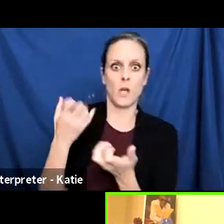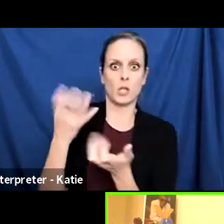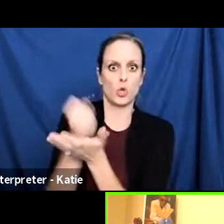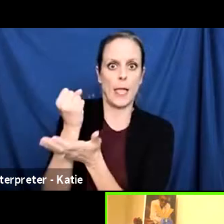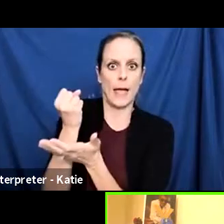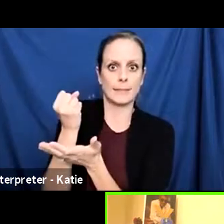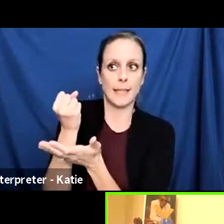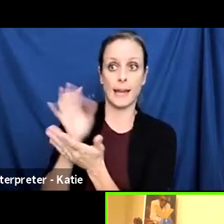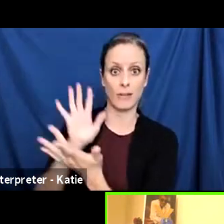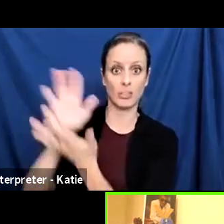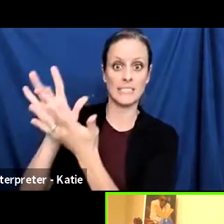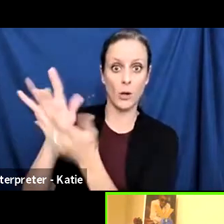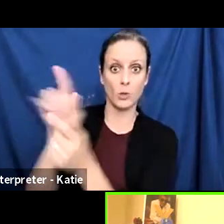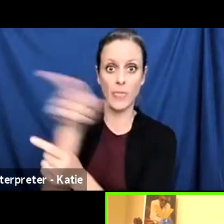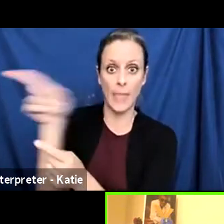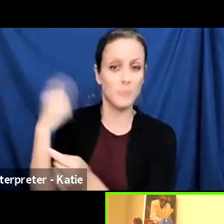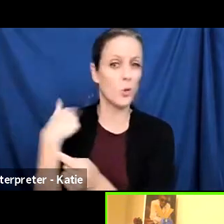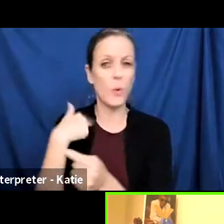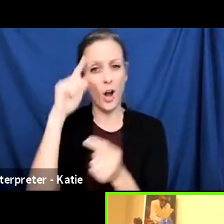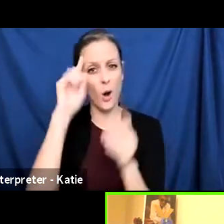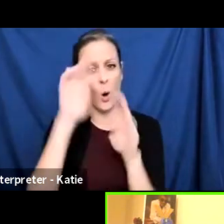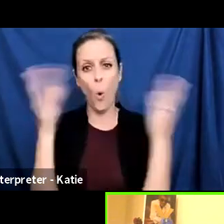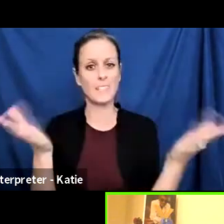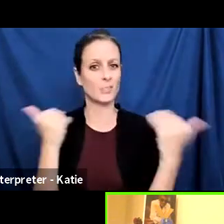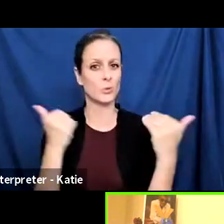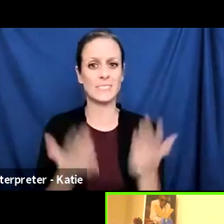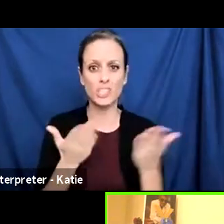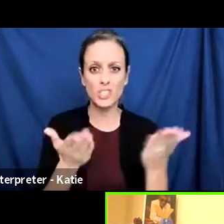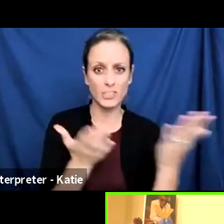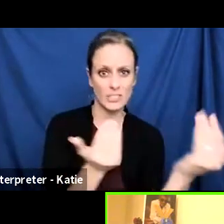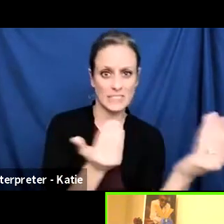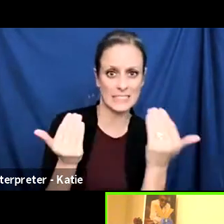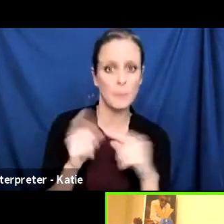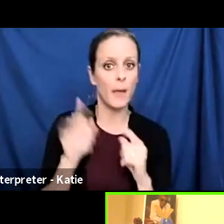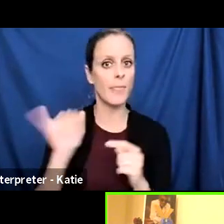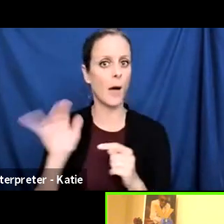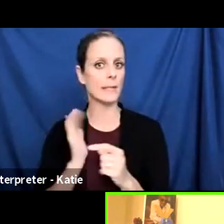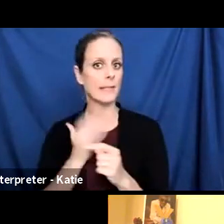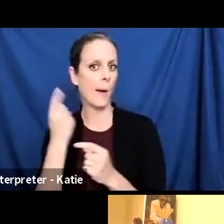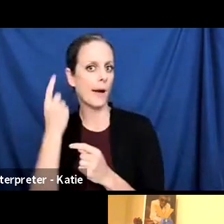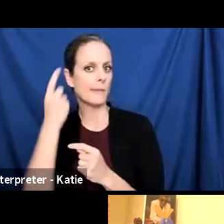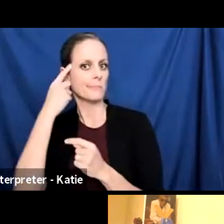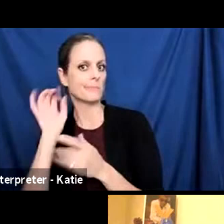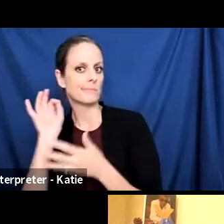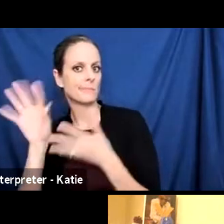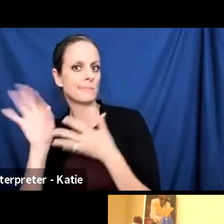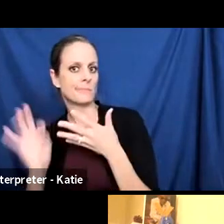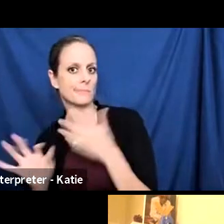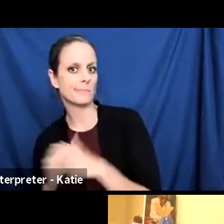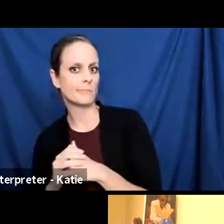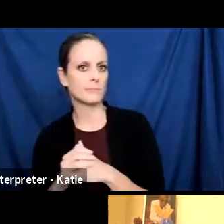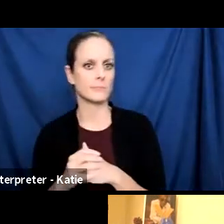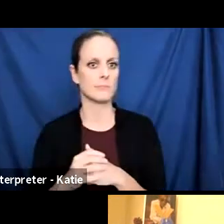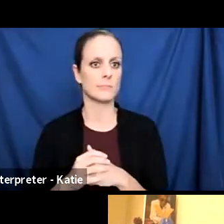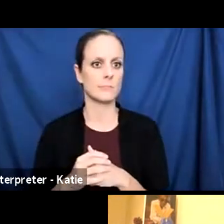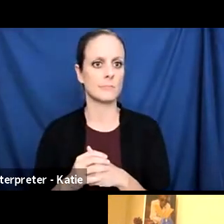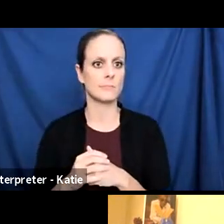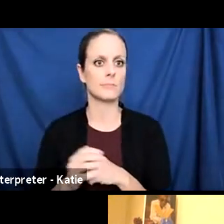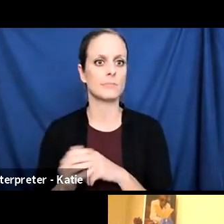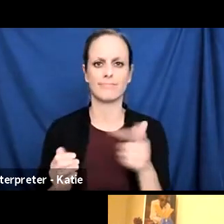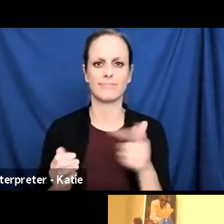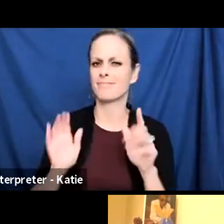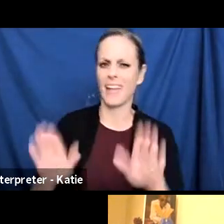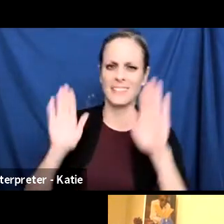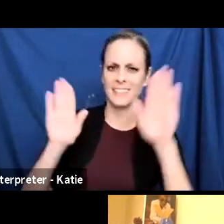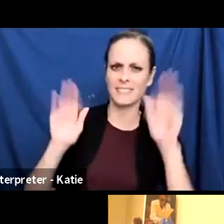maybe reach out to them. So we're open to suggestions, but those are what we had in mind. Excellent, excellent.